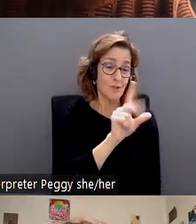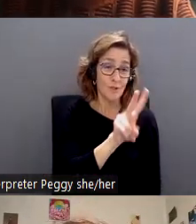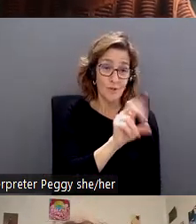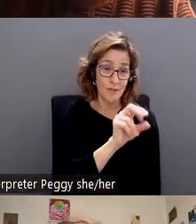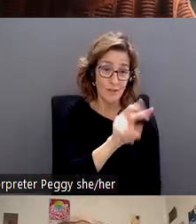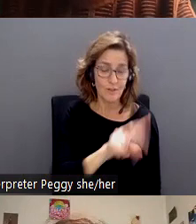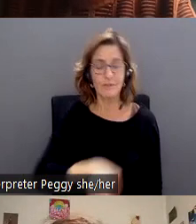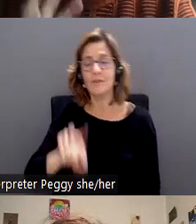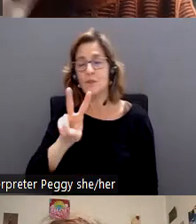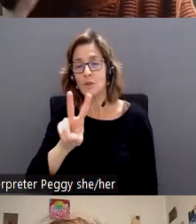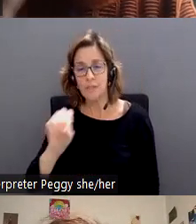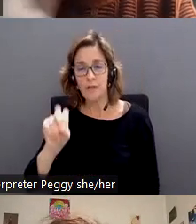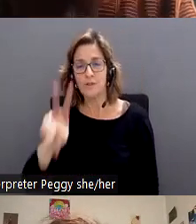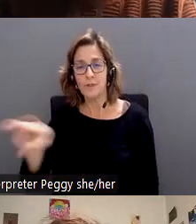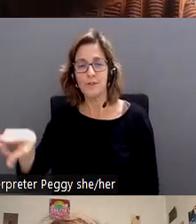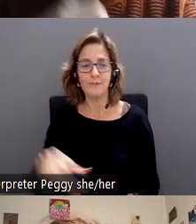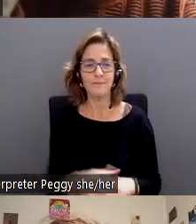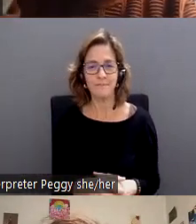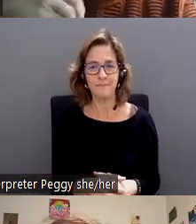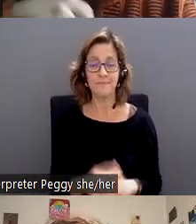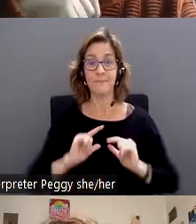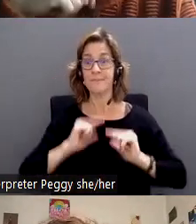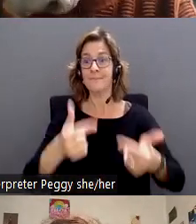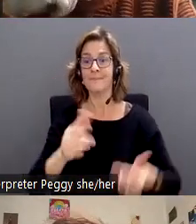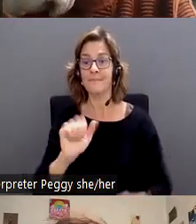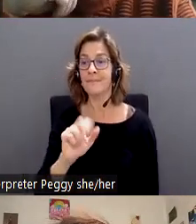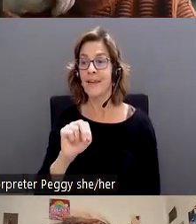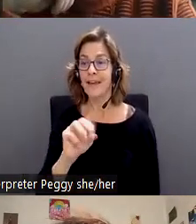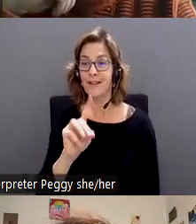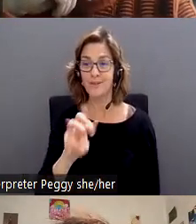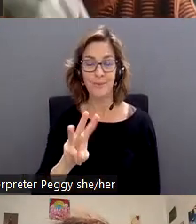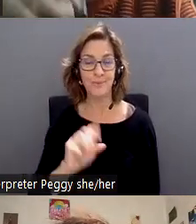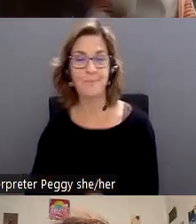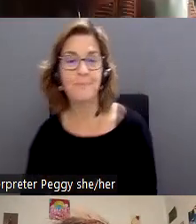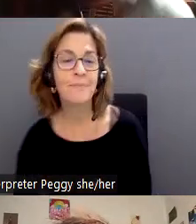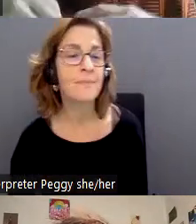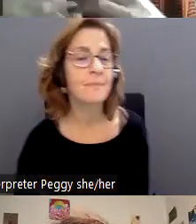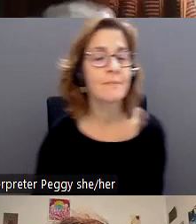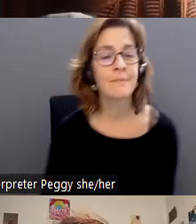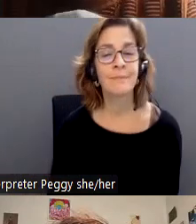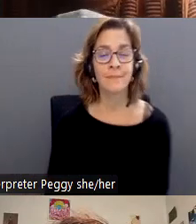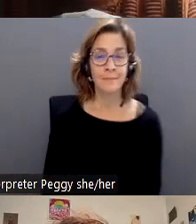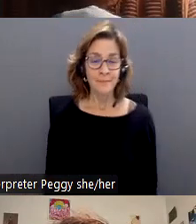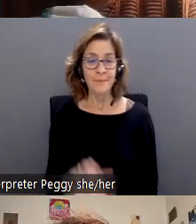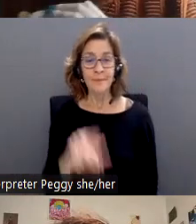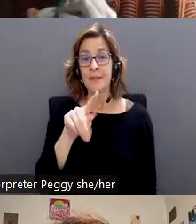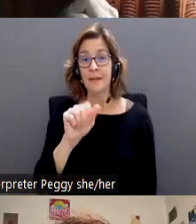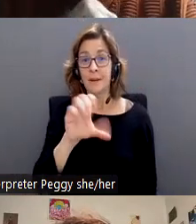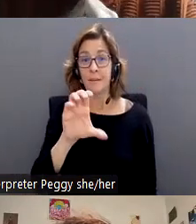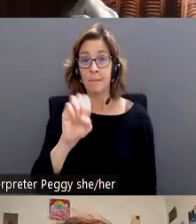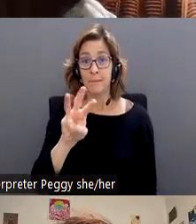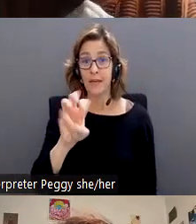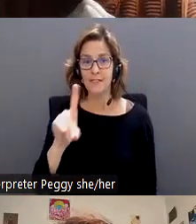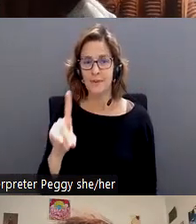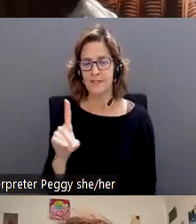Go ahead. I'll start off and then Rebecca jump in terms of pace with just a little bit of history. This is